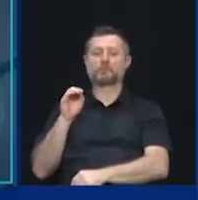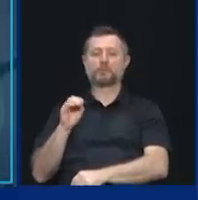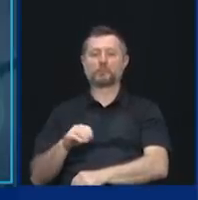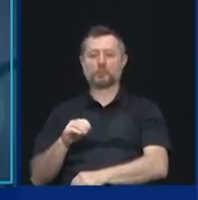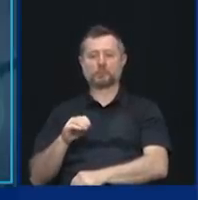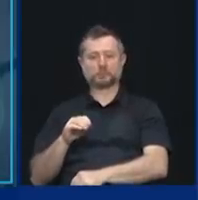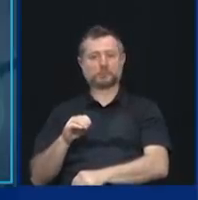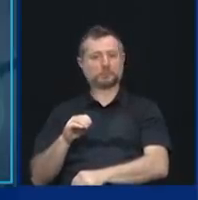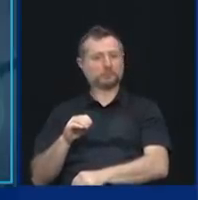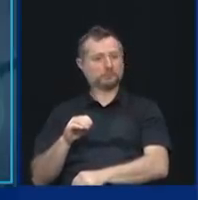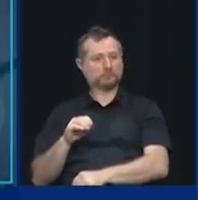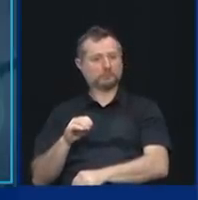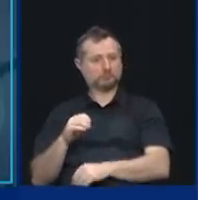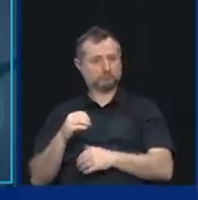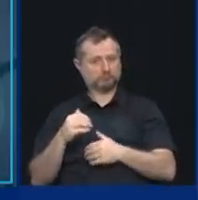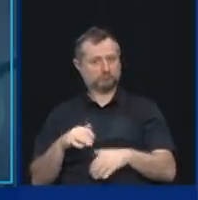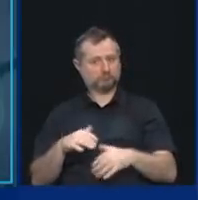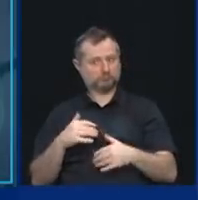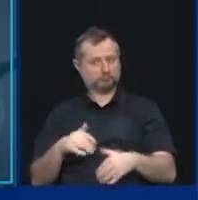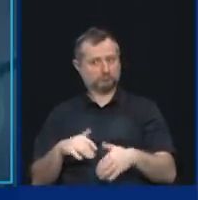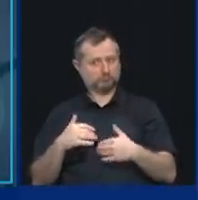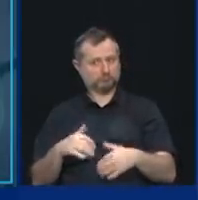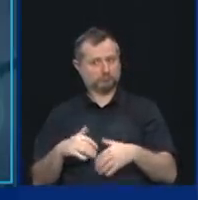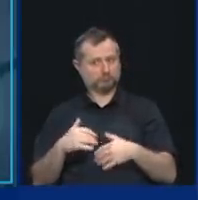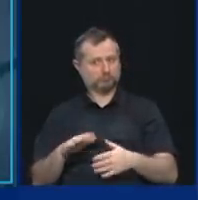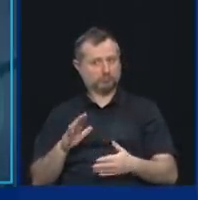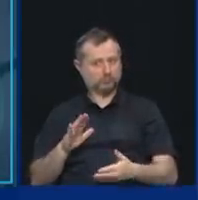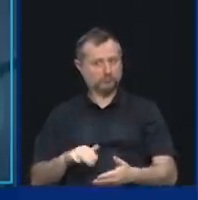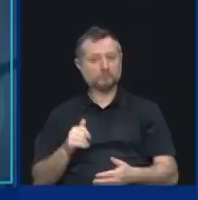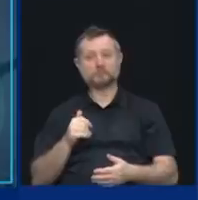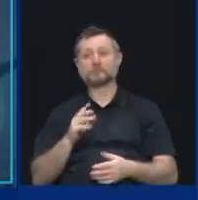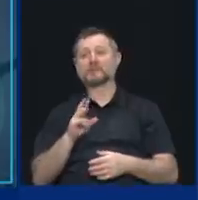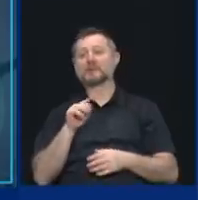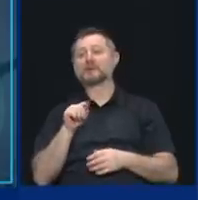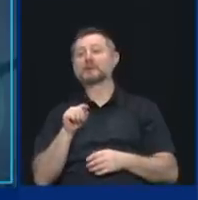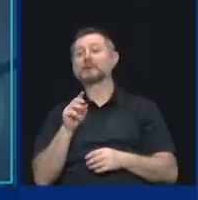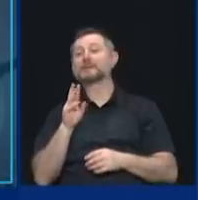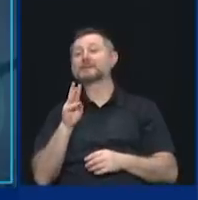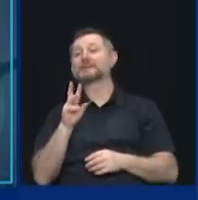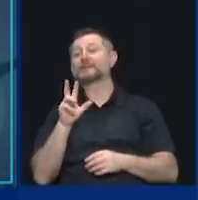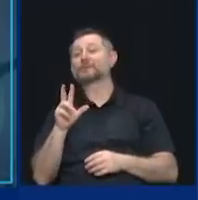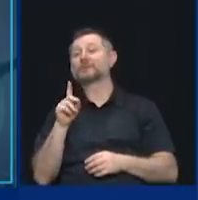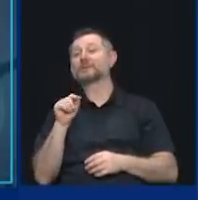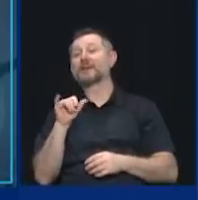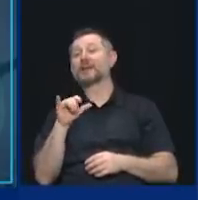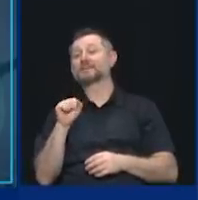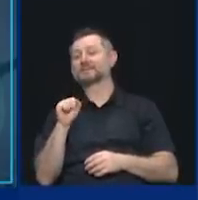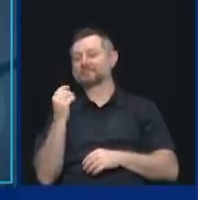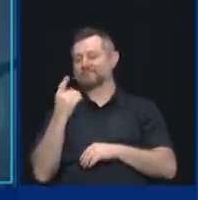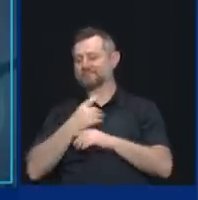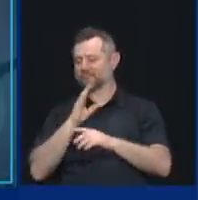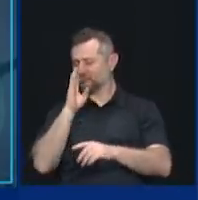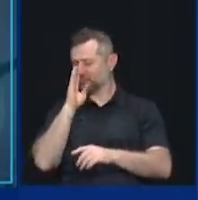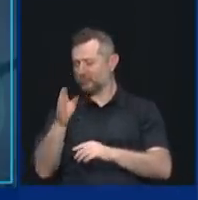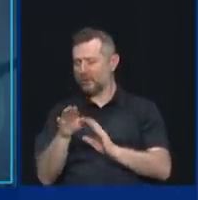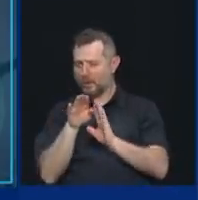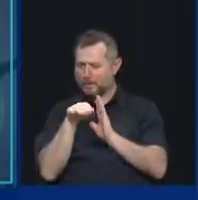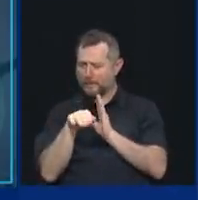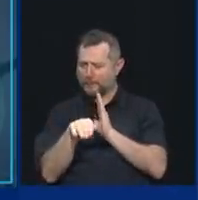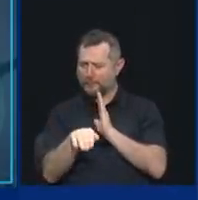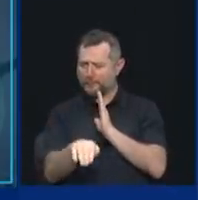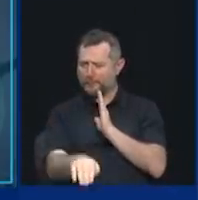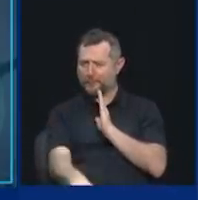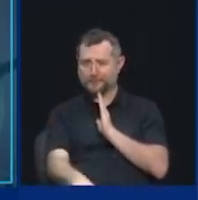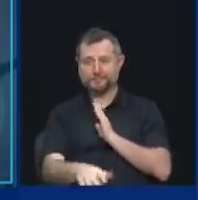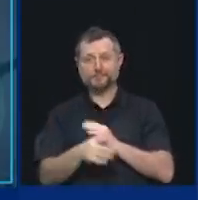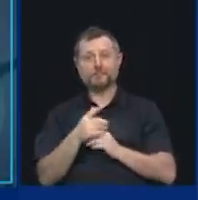0.51%. 63 straight days of decline. Across the state, Finger Lakes has the highest, but